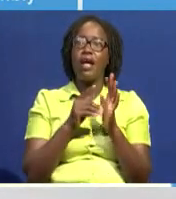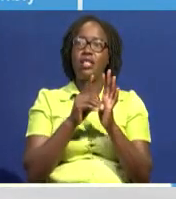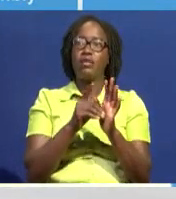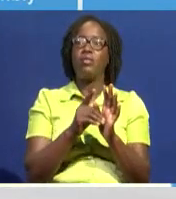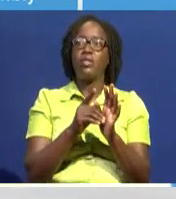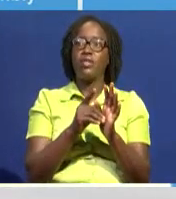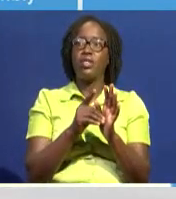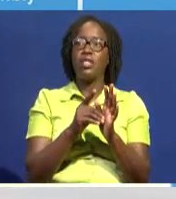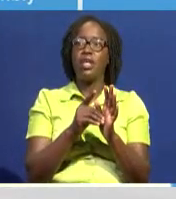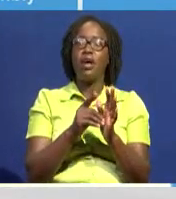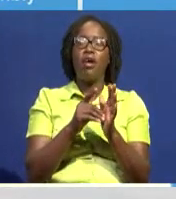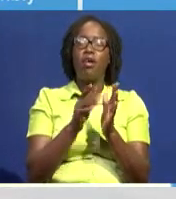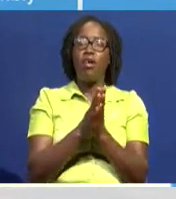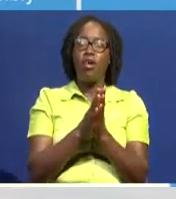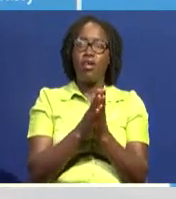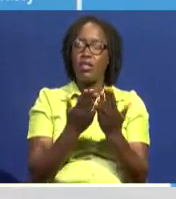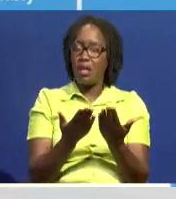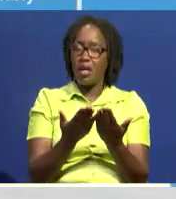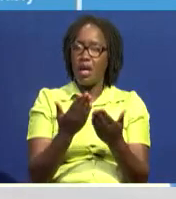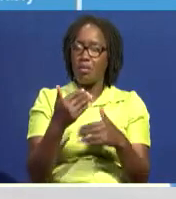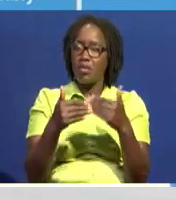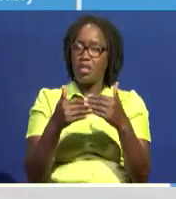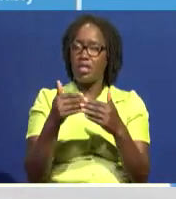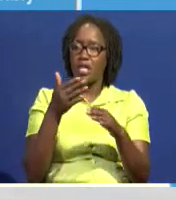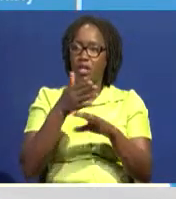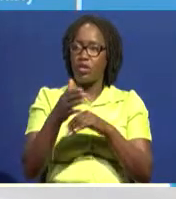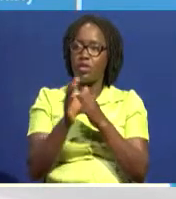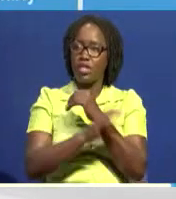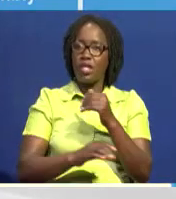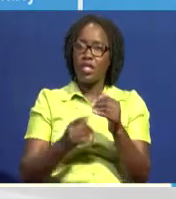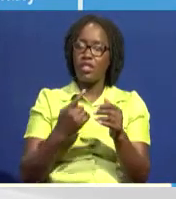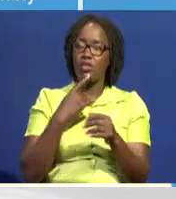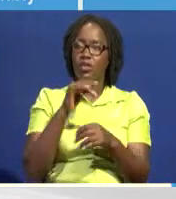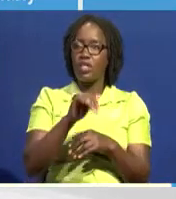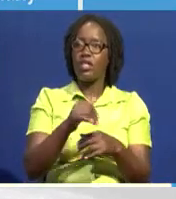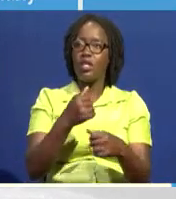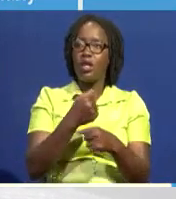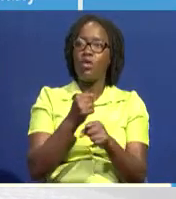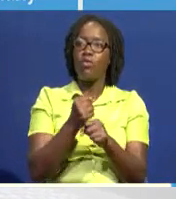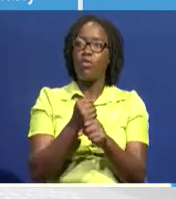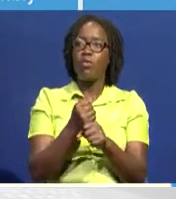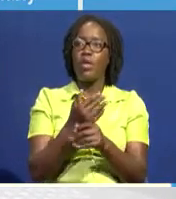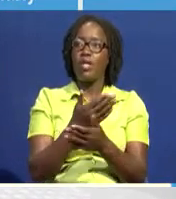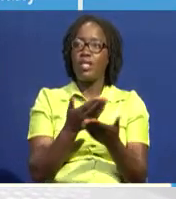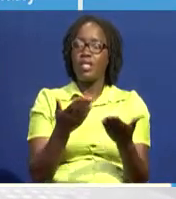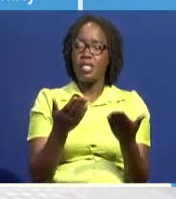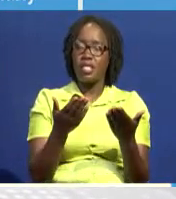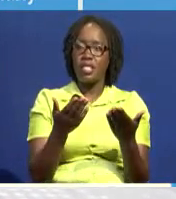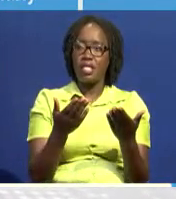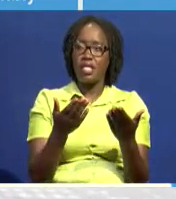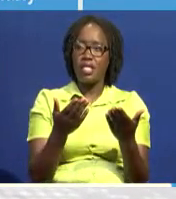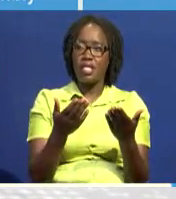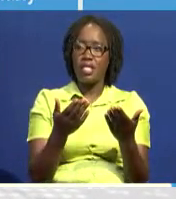material recovery facilities across the country in order to make this big leap from